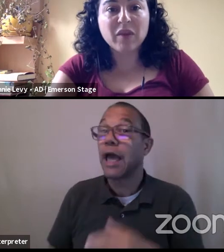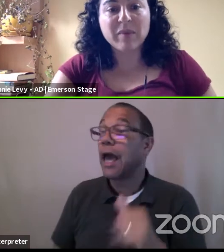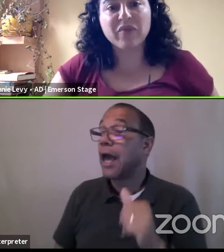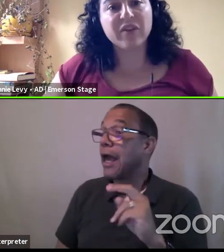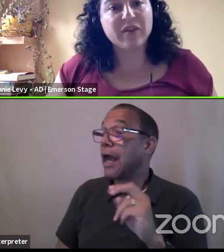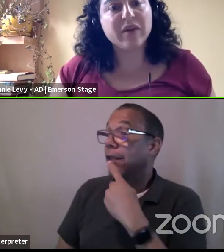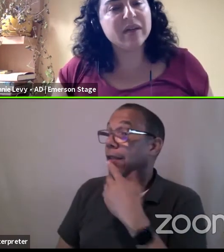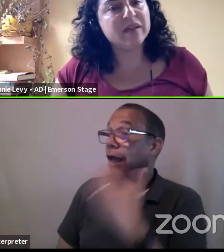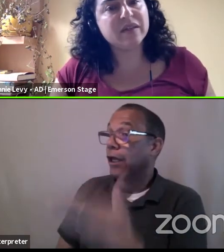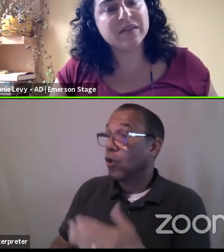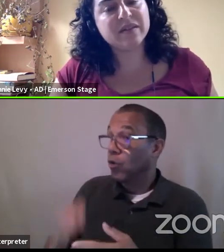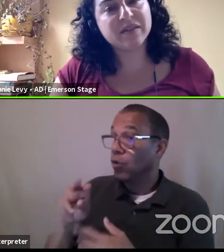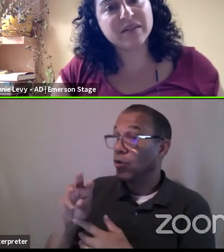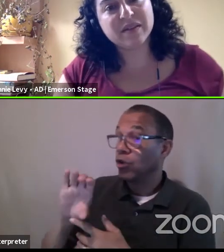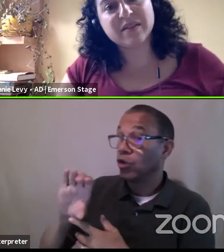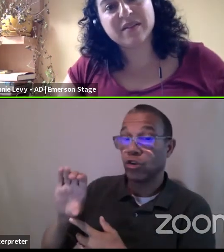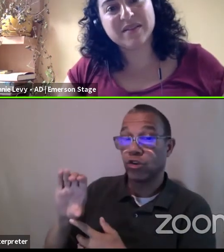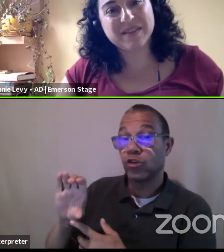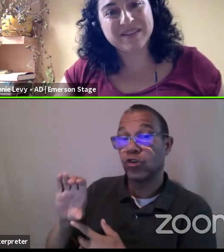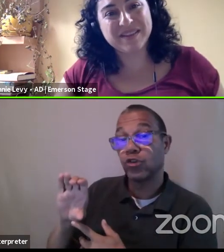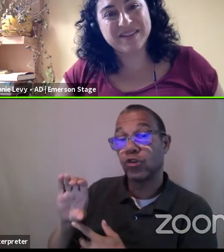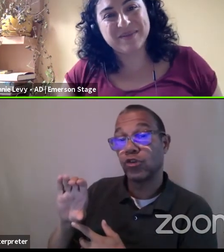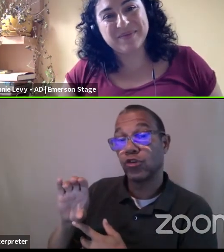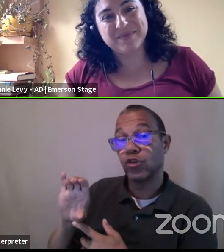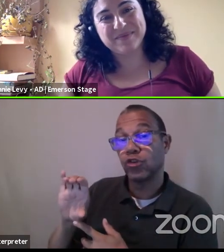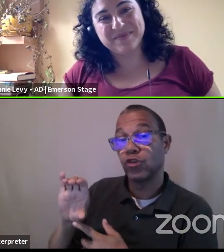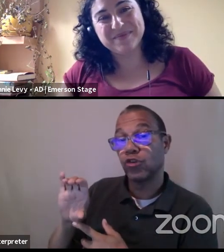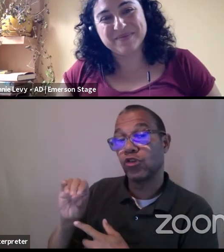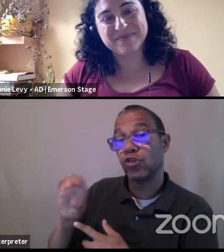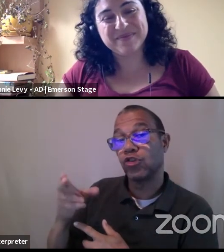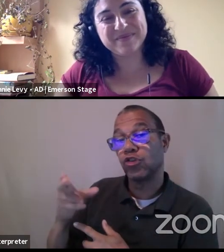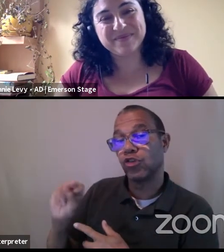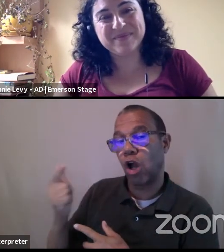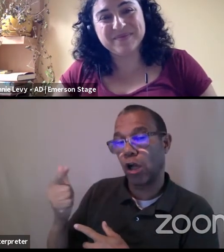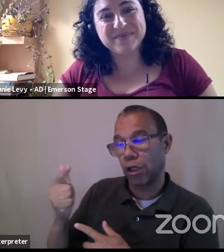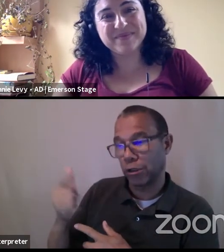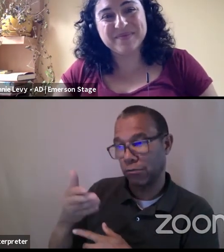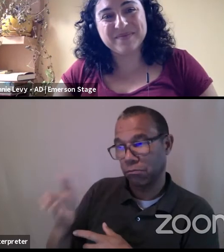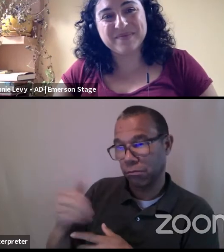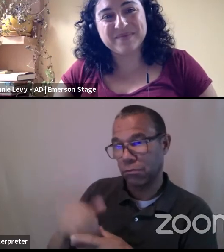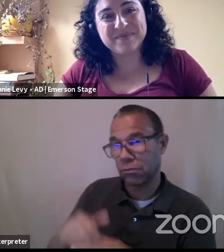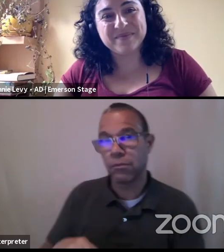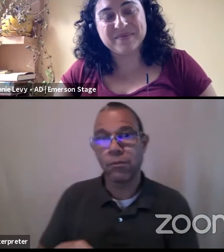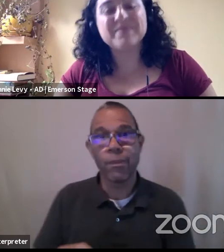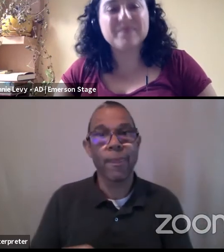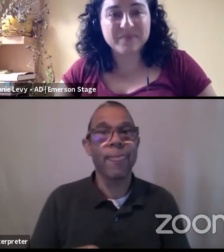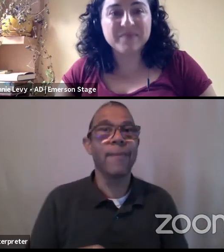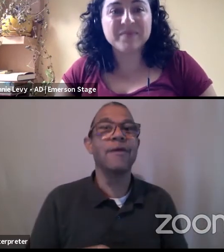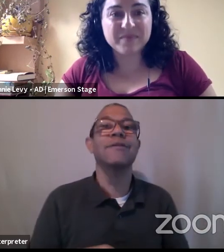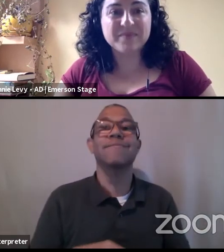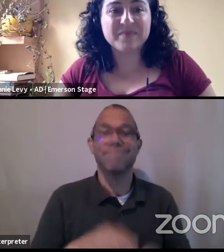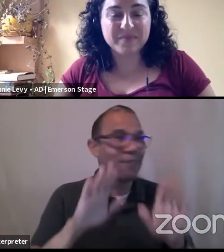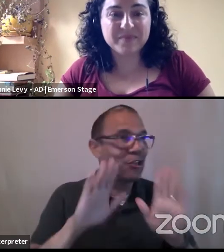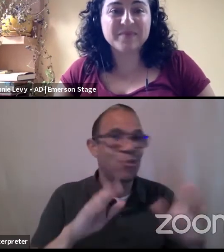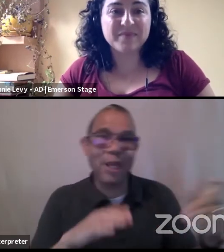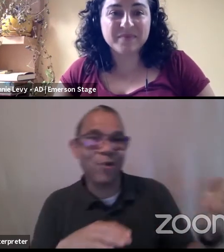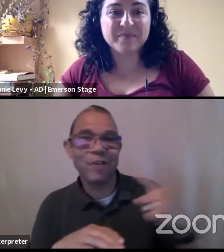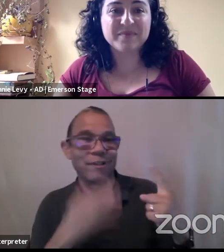Sean, what about for you? This is a great question, because I've been doing it since the very beginning of my career.